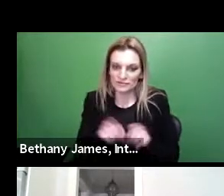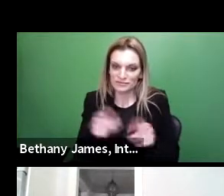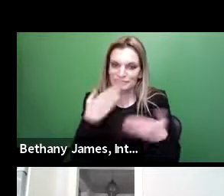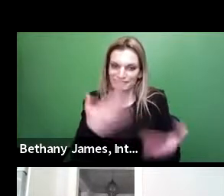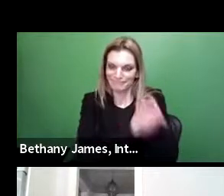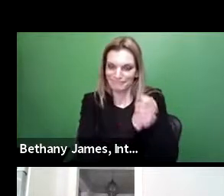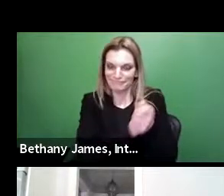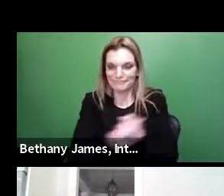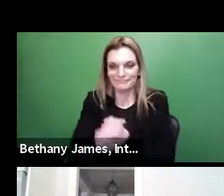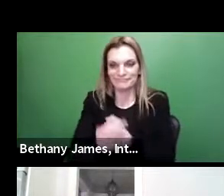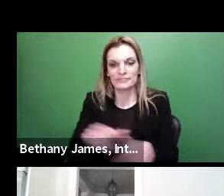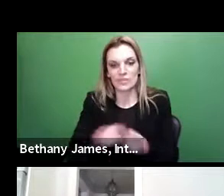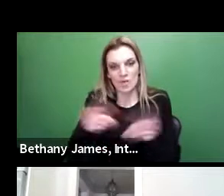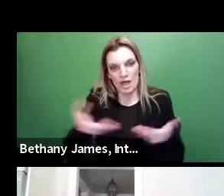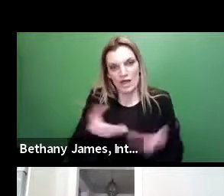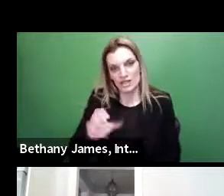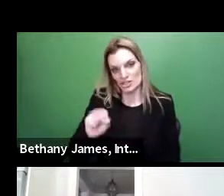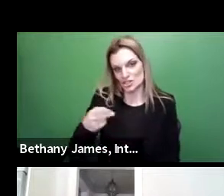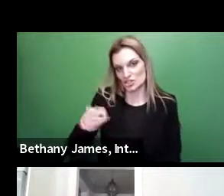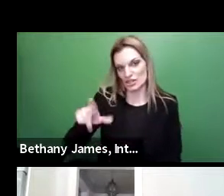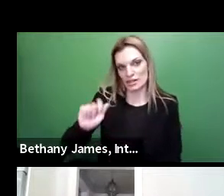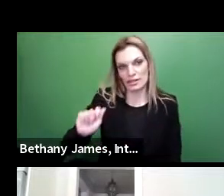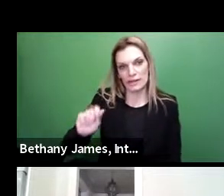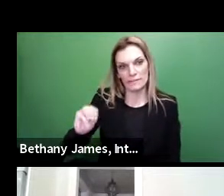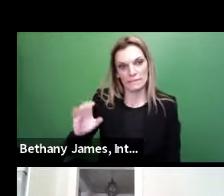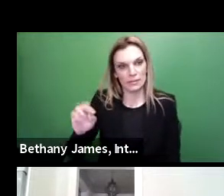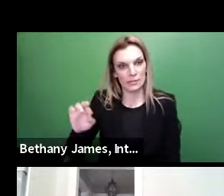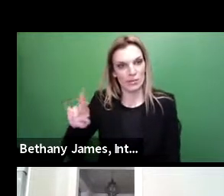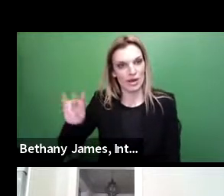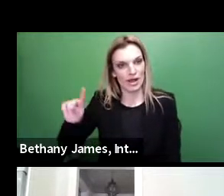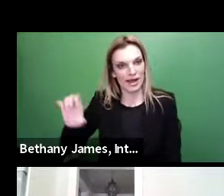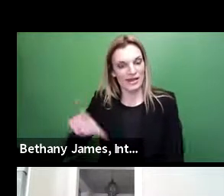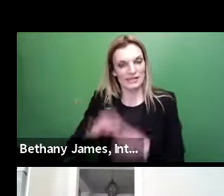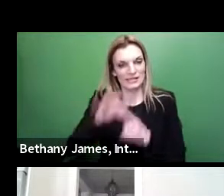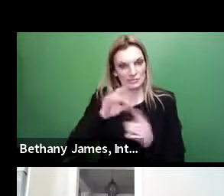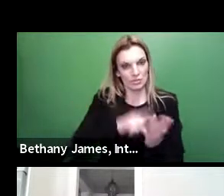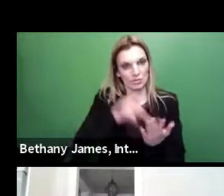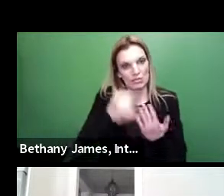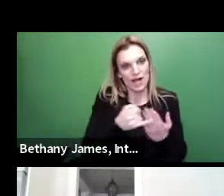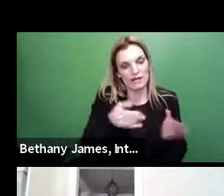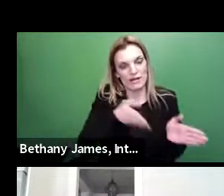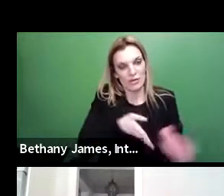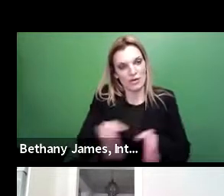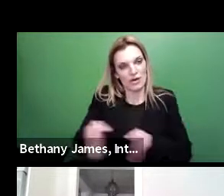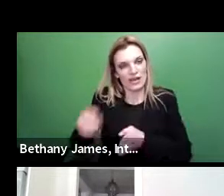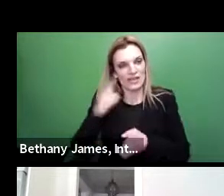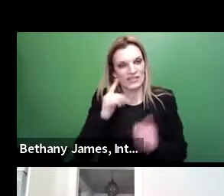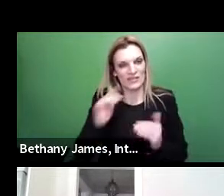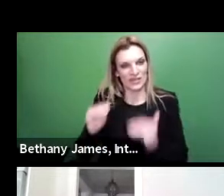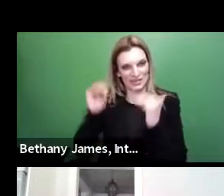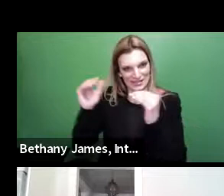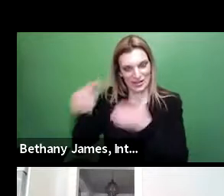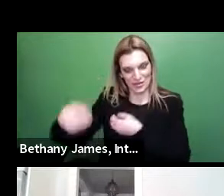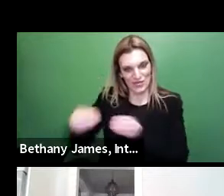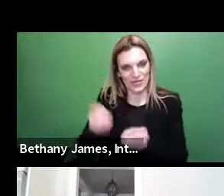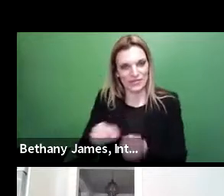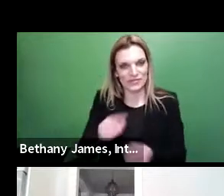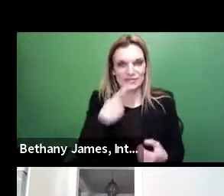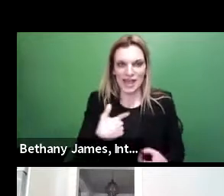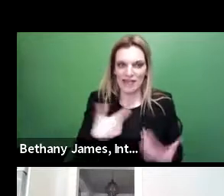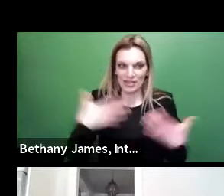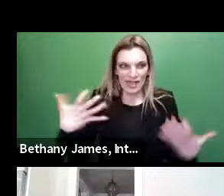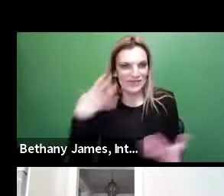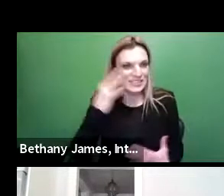We've also hired Sheila McBride to serve as Special Projects Coordinator within the Executive Office. Sheila brings a wealth of experience in